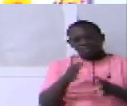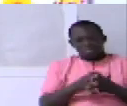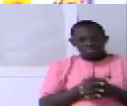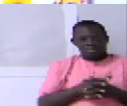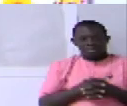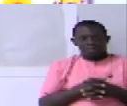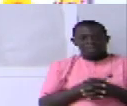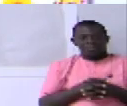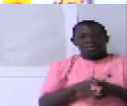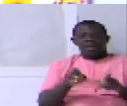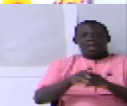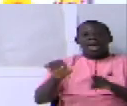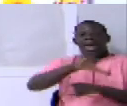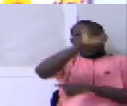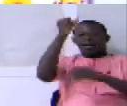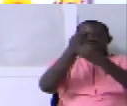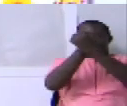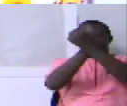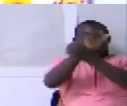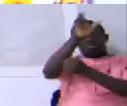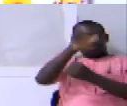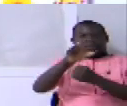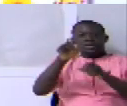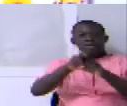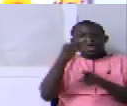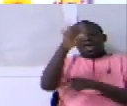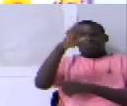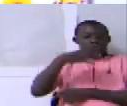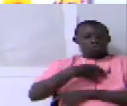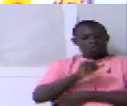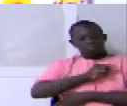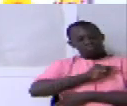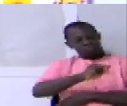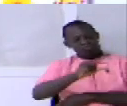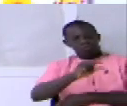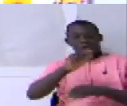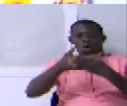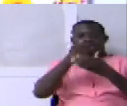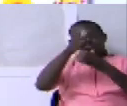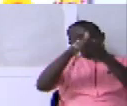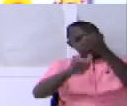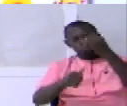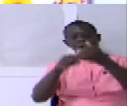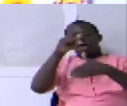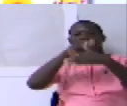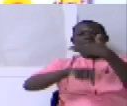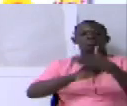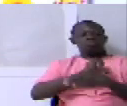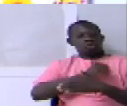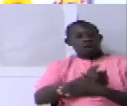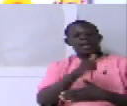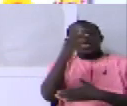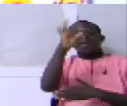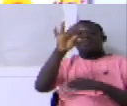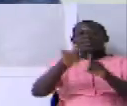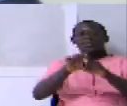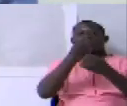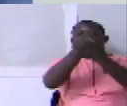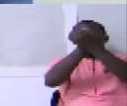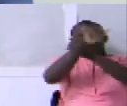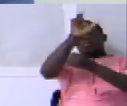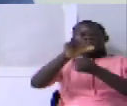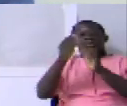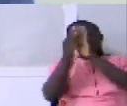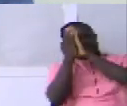And the inmates would be coming to urinate and defecate inside the toilets while these prisoners are sleeping there.